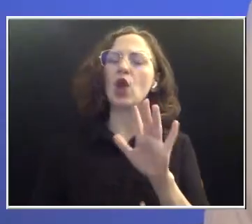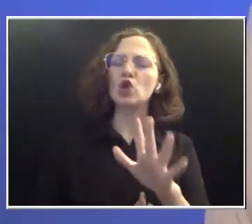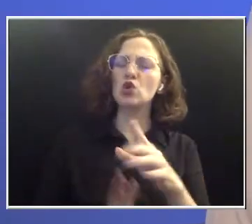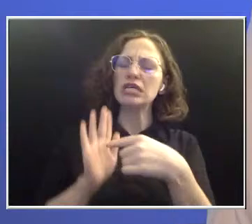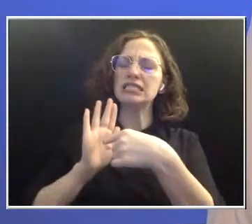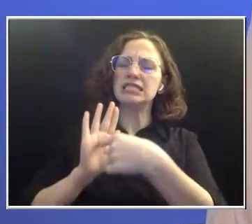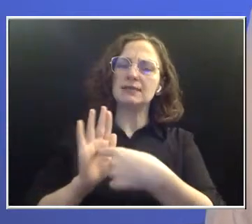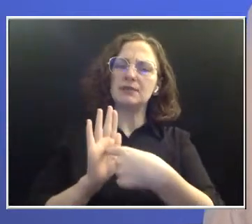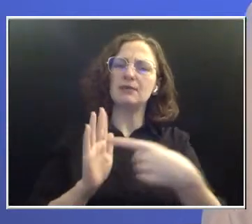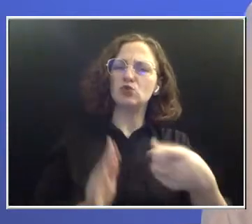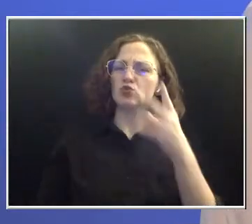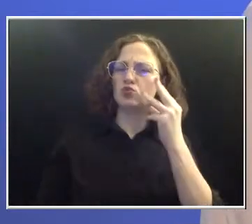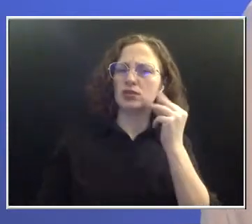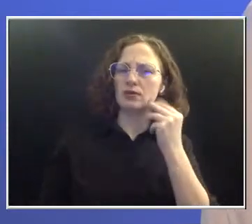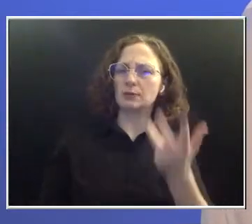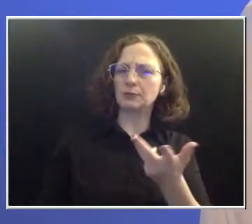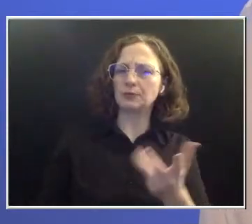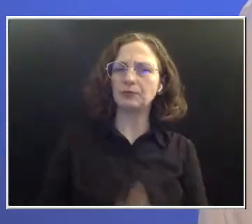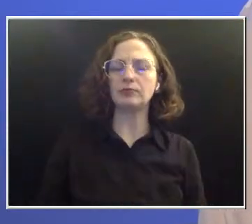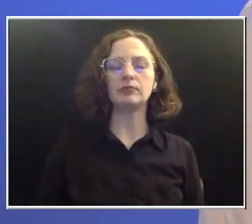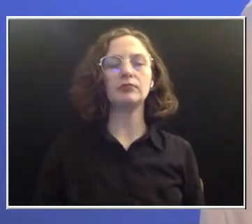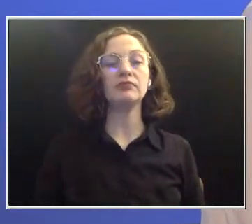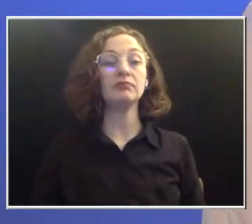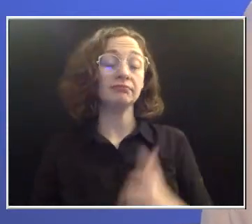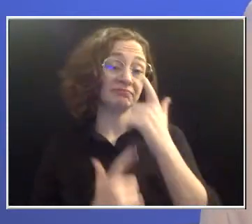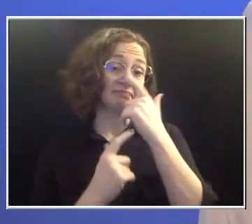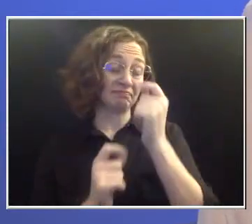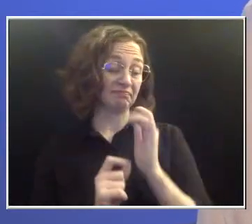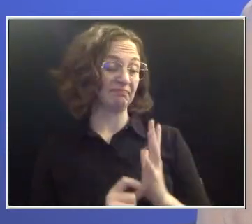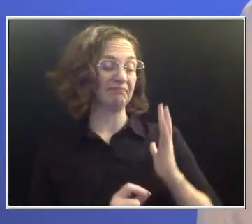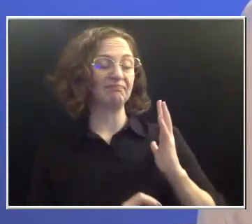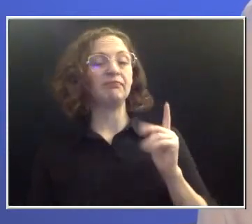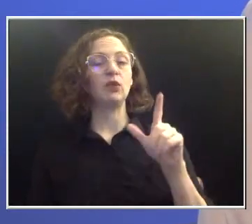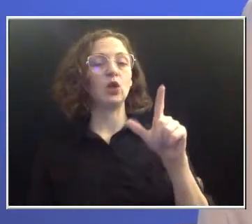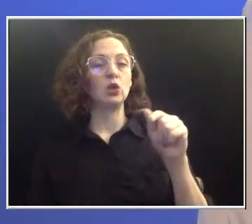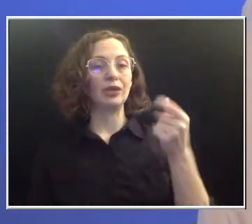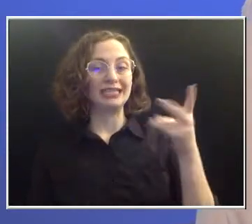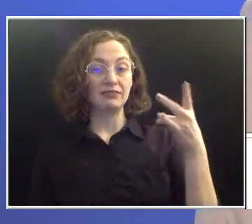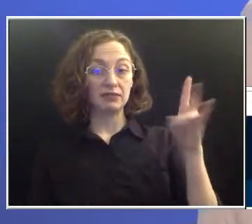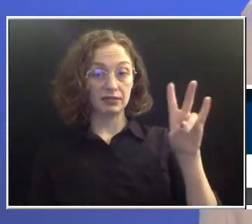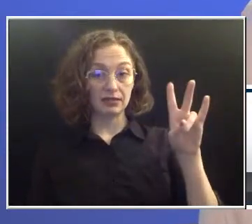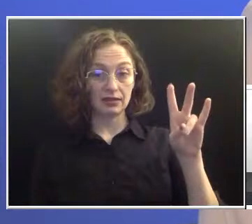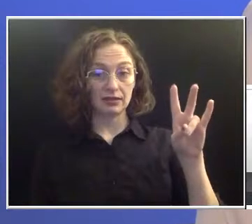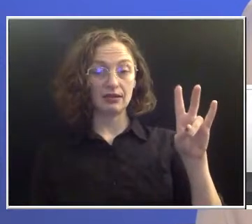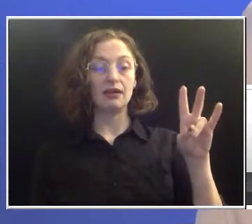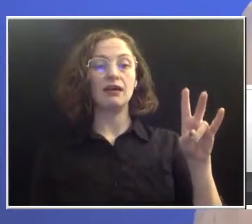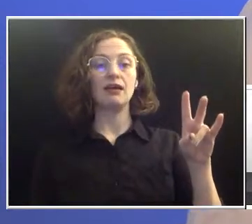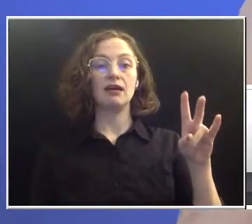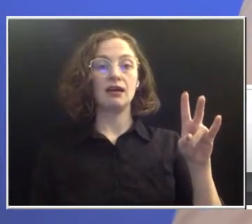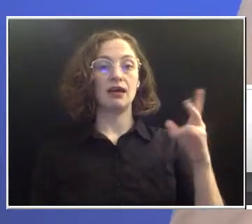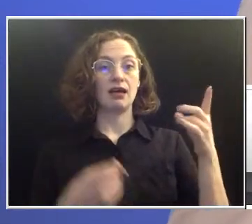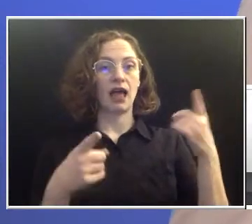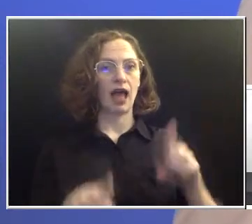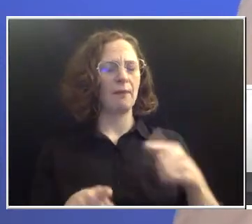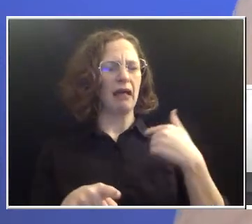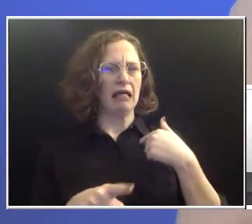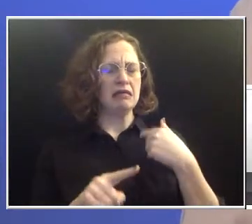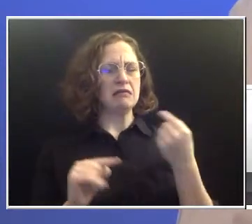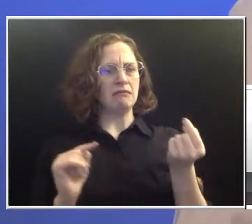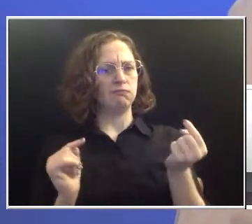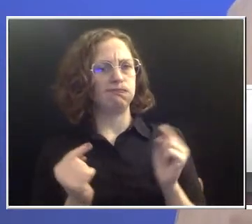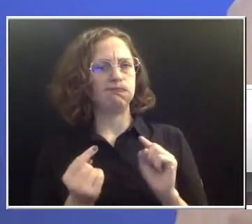actually, it's interesting because back in 2017, I had an episode where I was just in a lot of pain. I ended up going to the